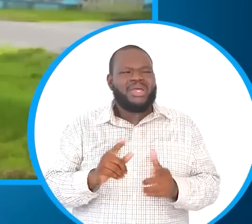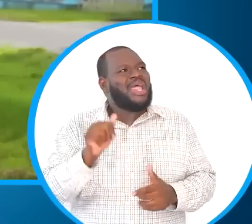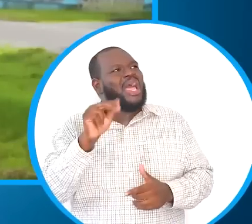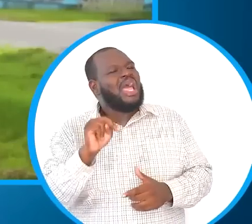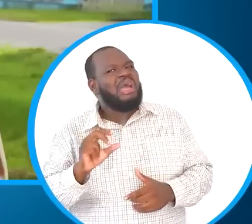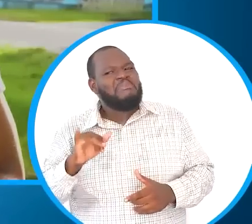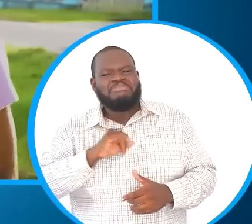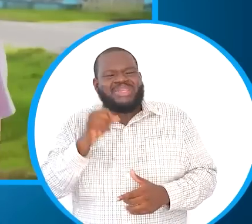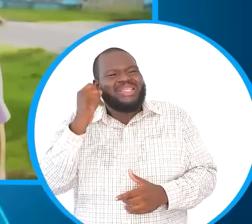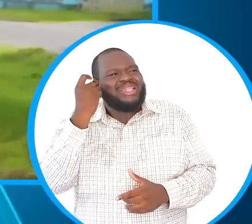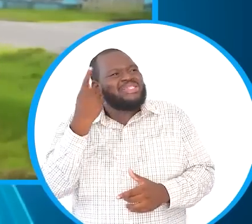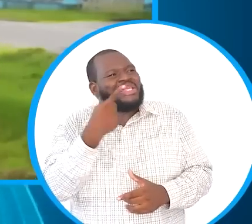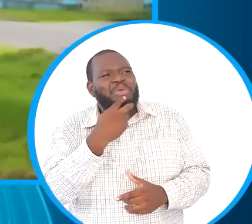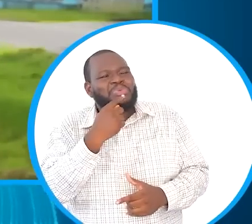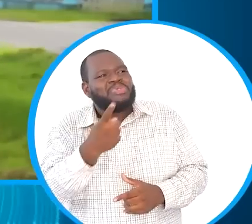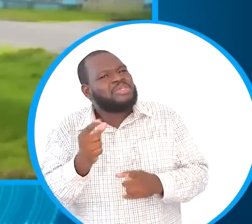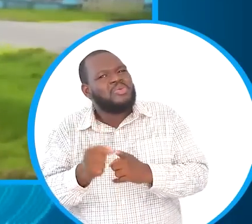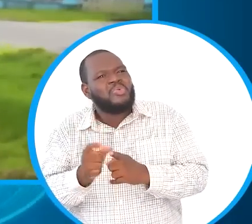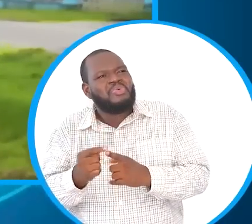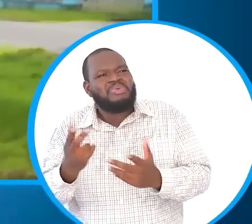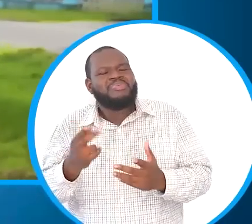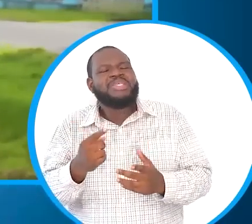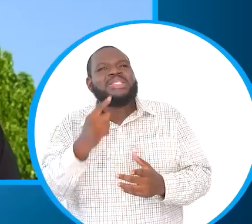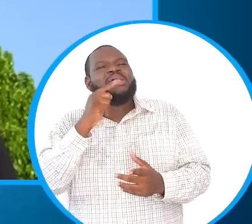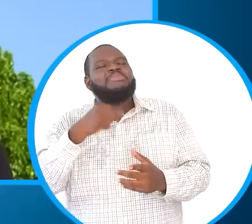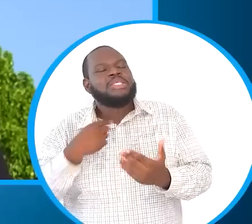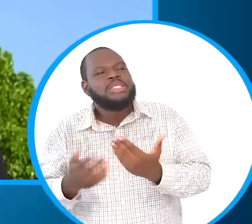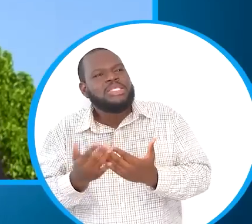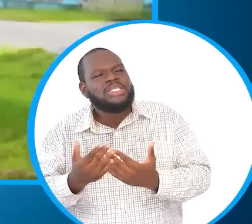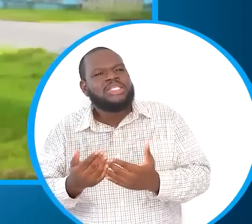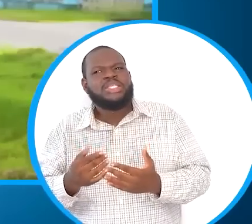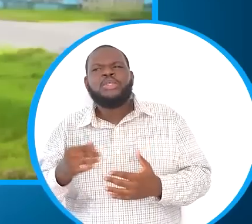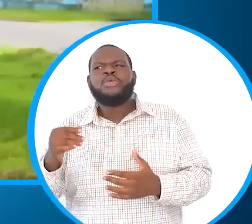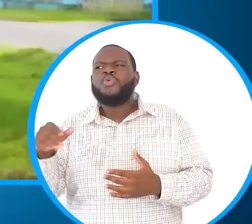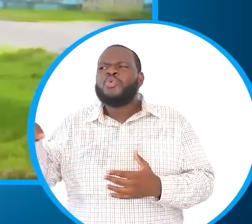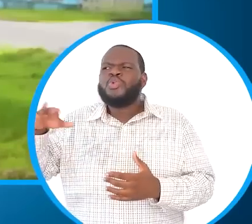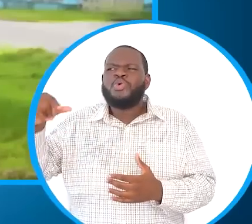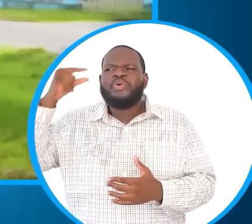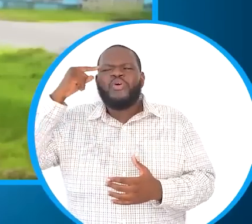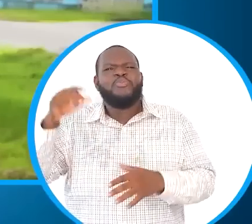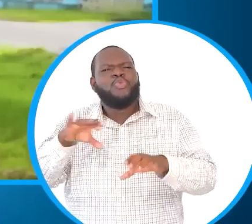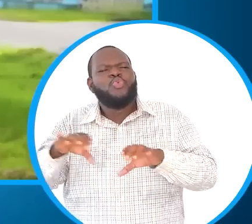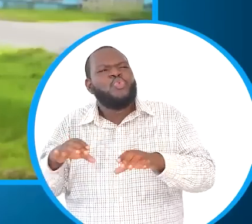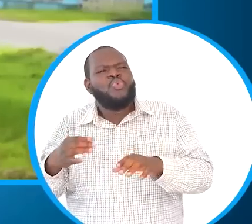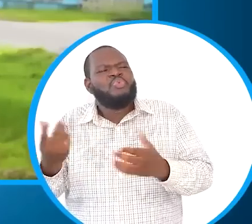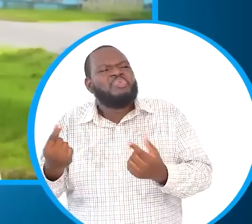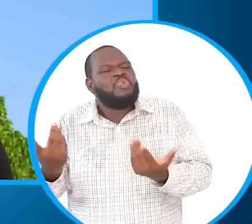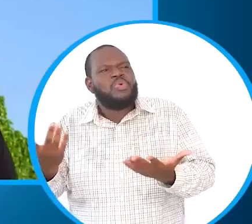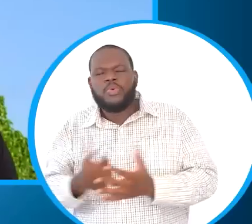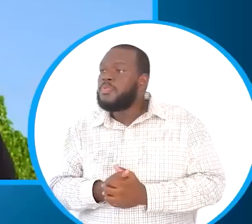Miss Anne, me not understand all them big words you use there. Tell me what local government does do. All right,